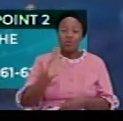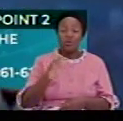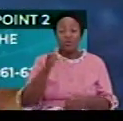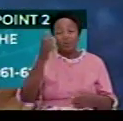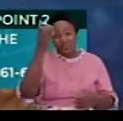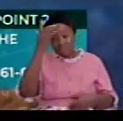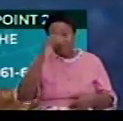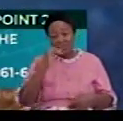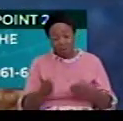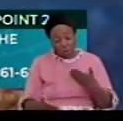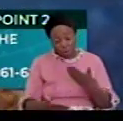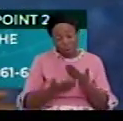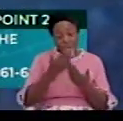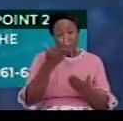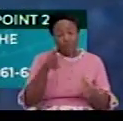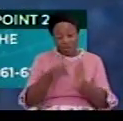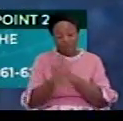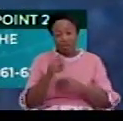I'm still checking up.